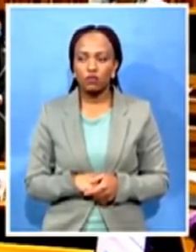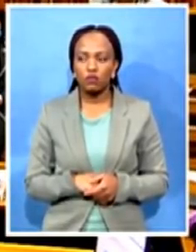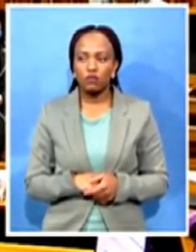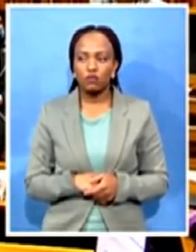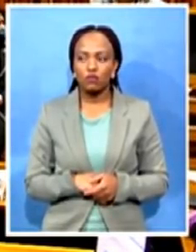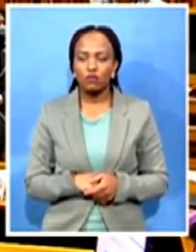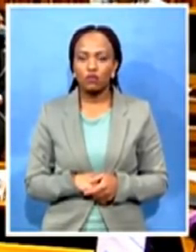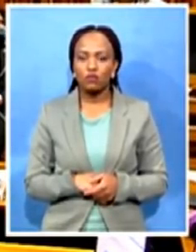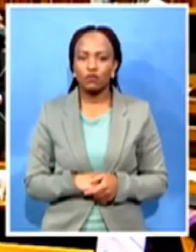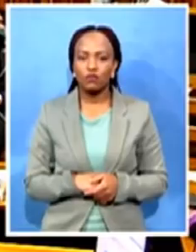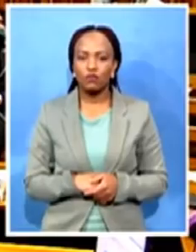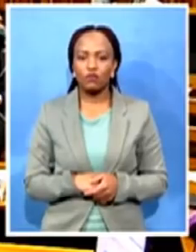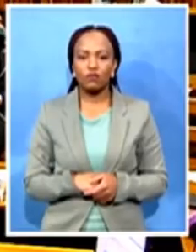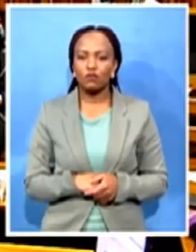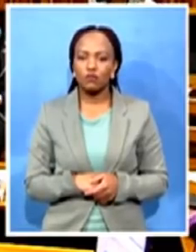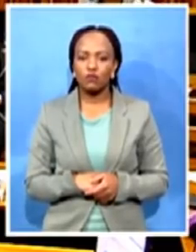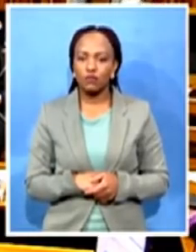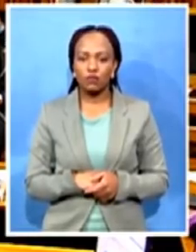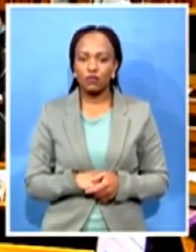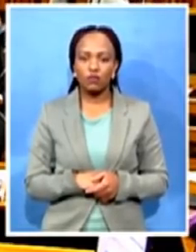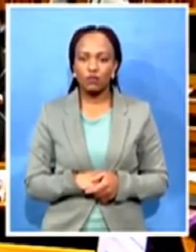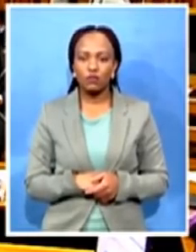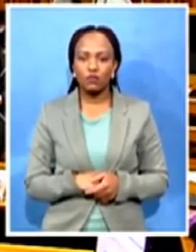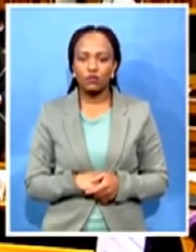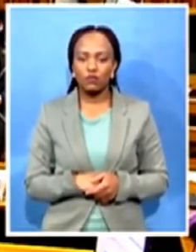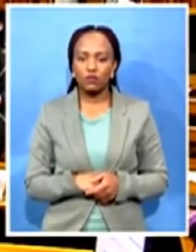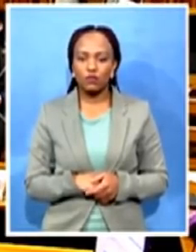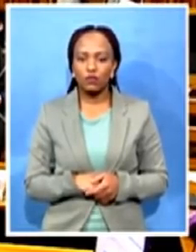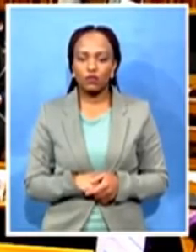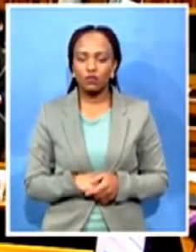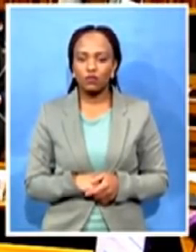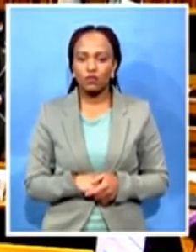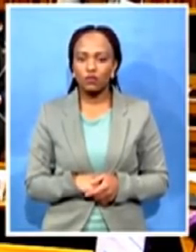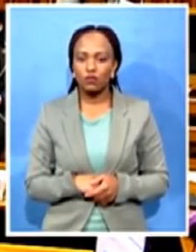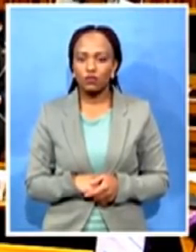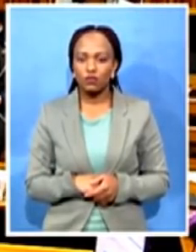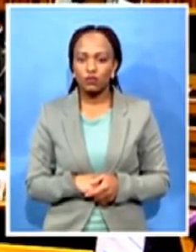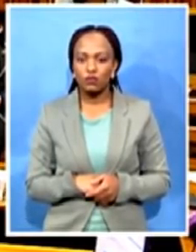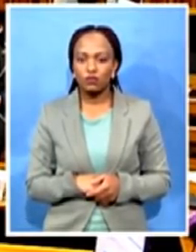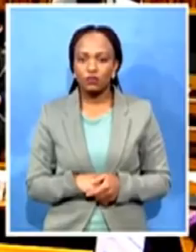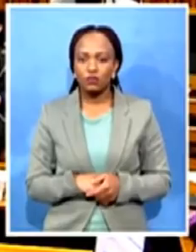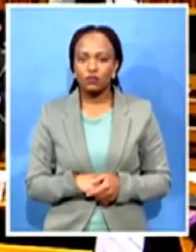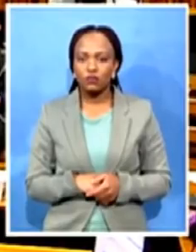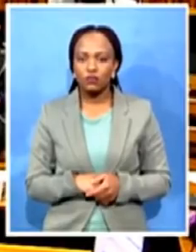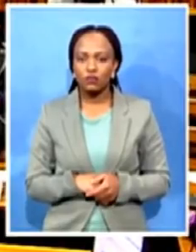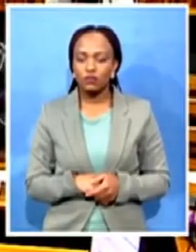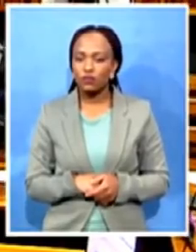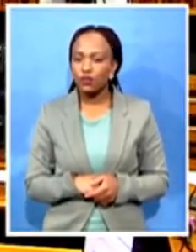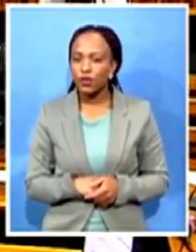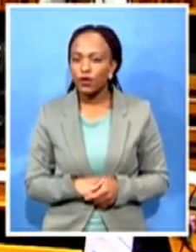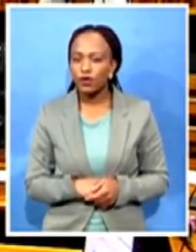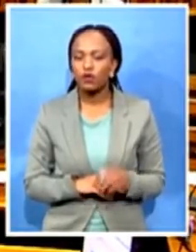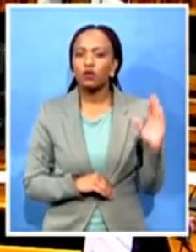The first agreement is corruption. The total value is about 800,000.